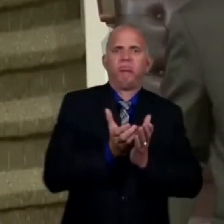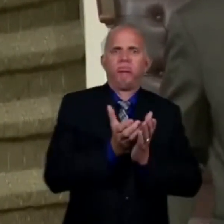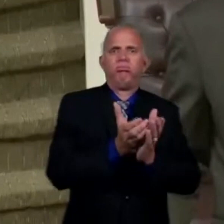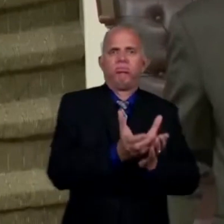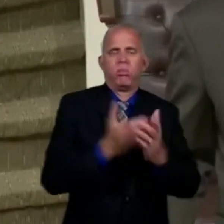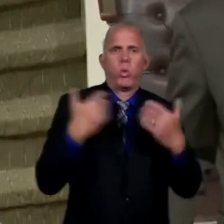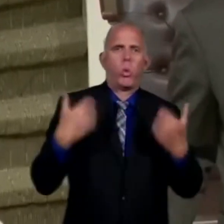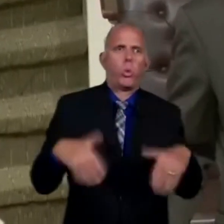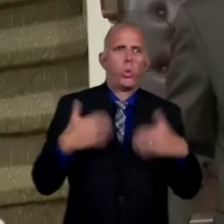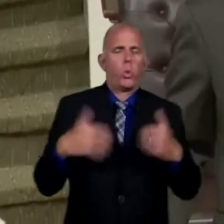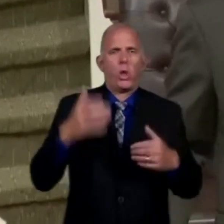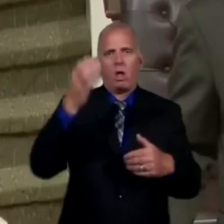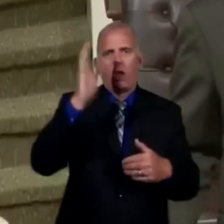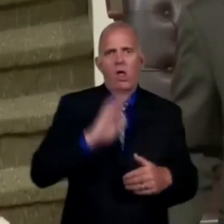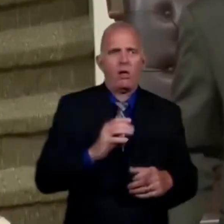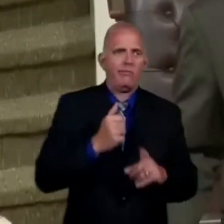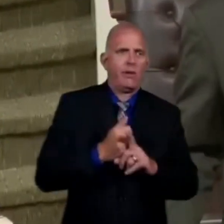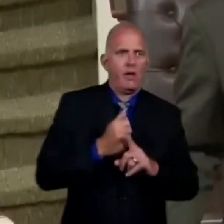even God himself couldn't sink.